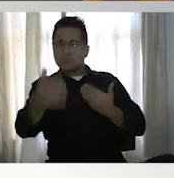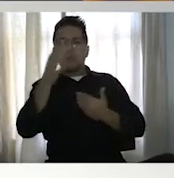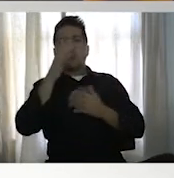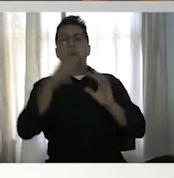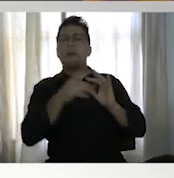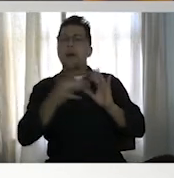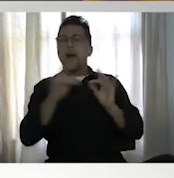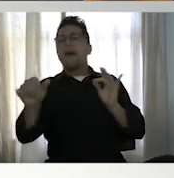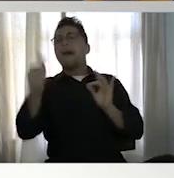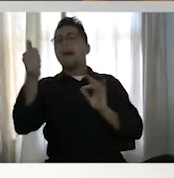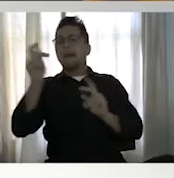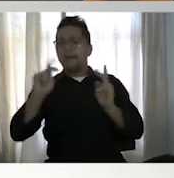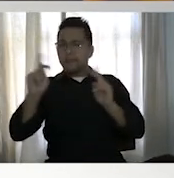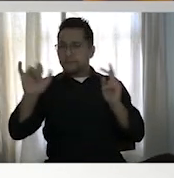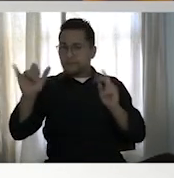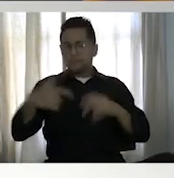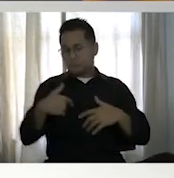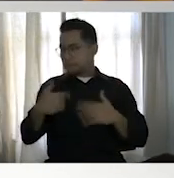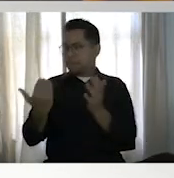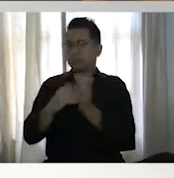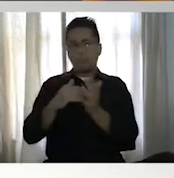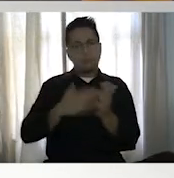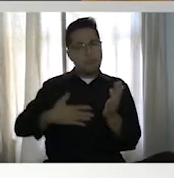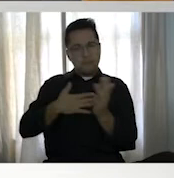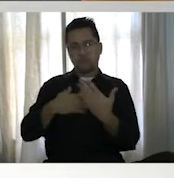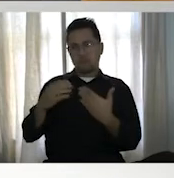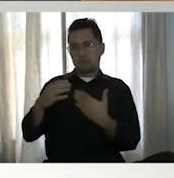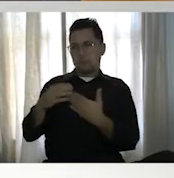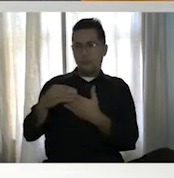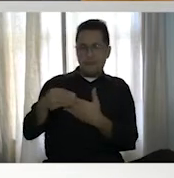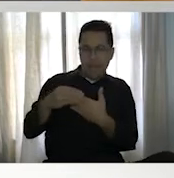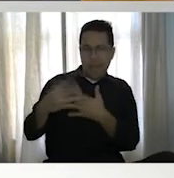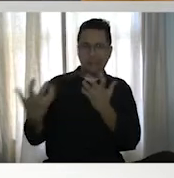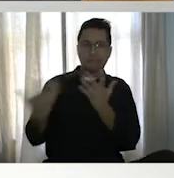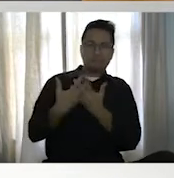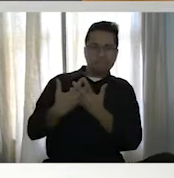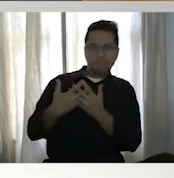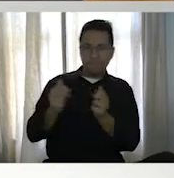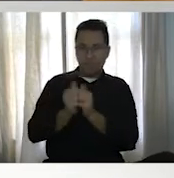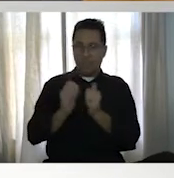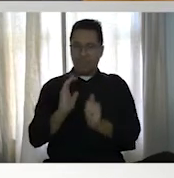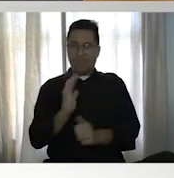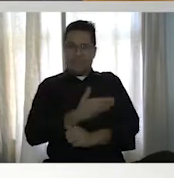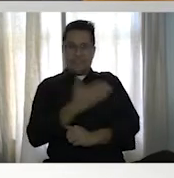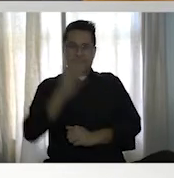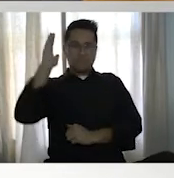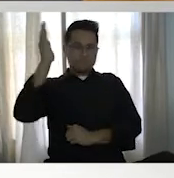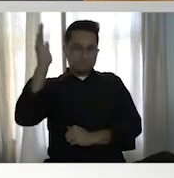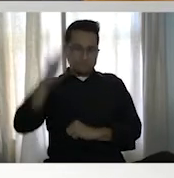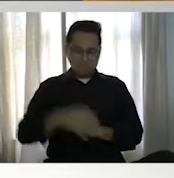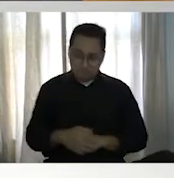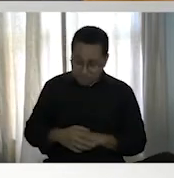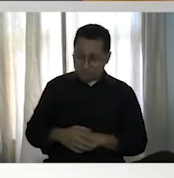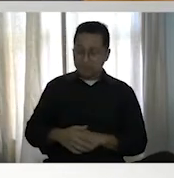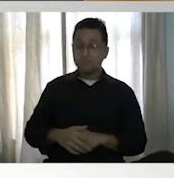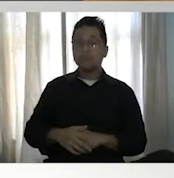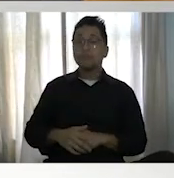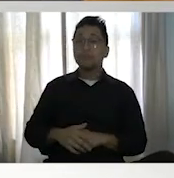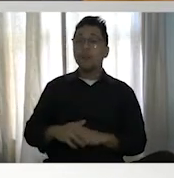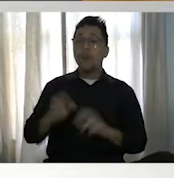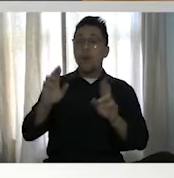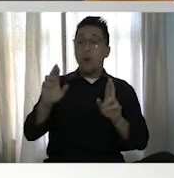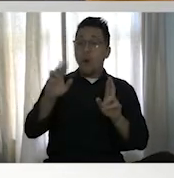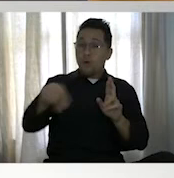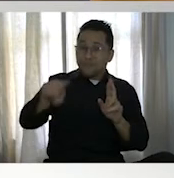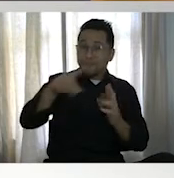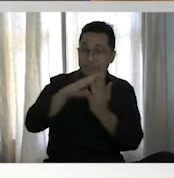And again, just be flexible with our handout, but we have more interesting things up here. And what we hope you walk